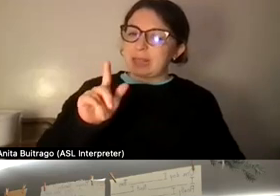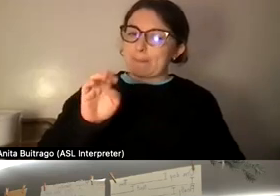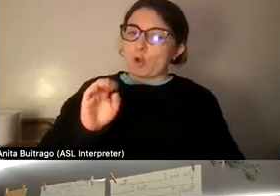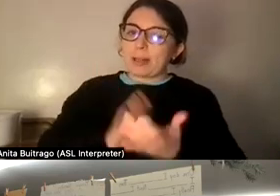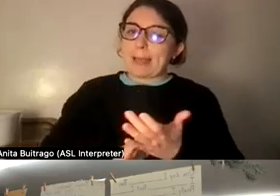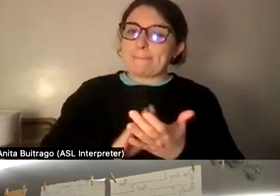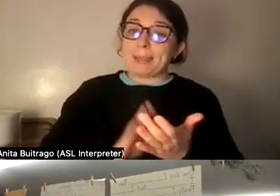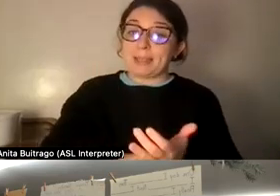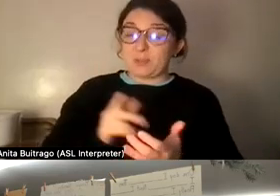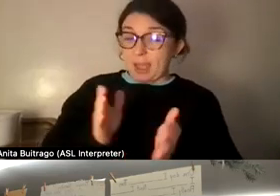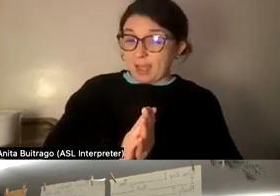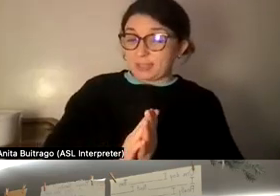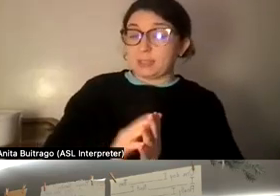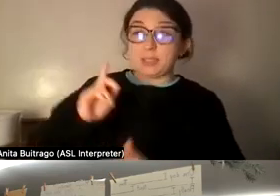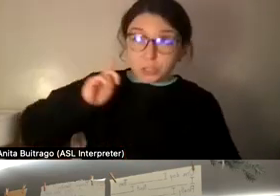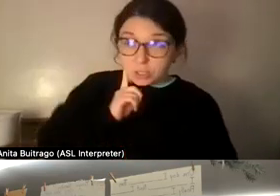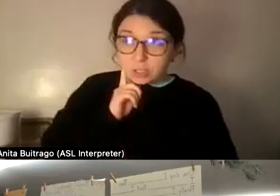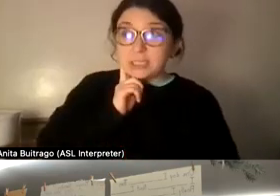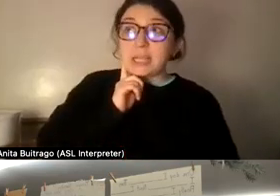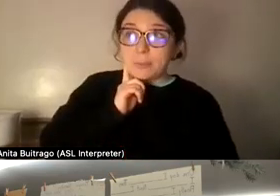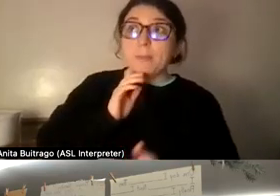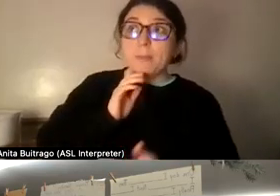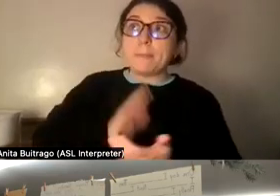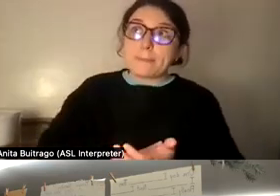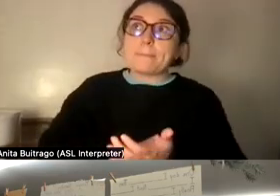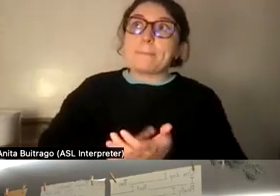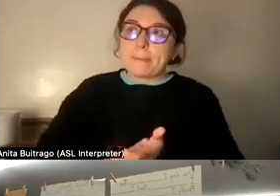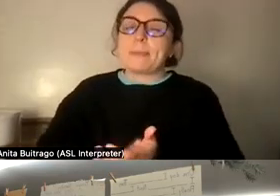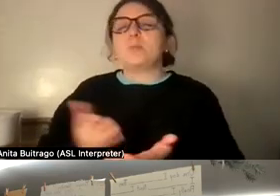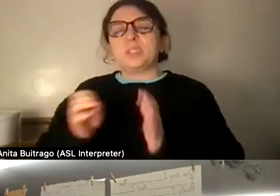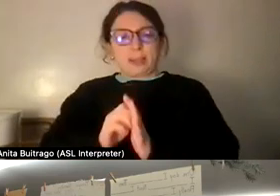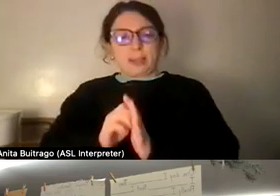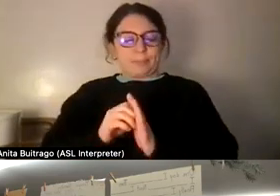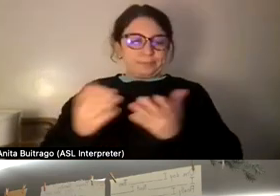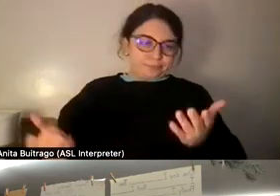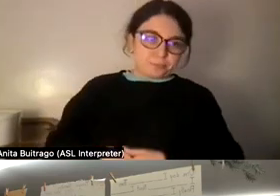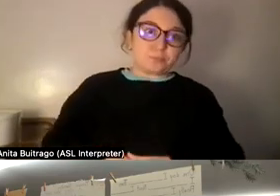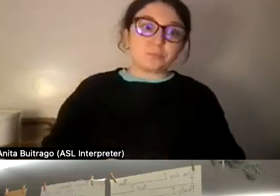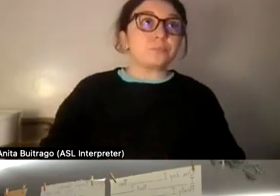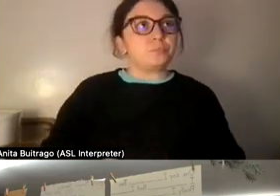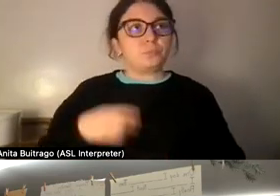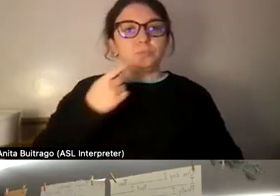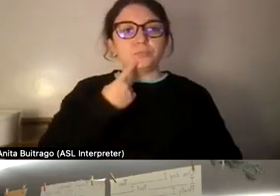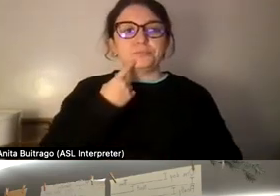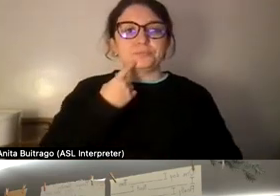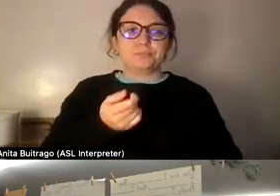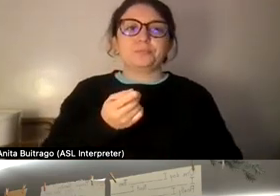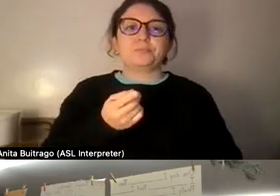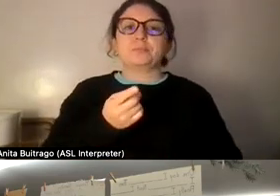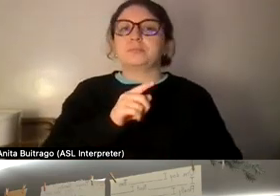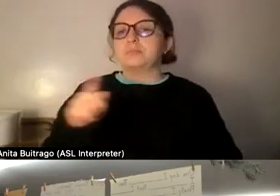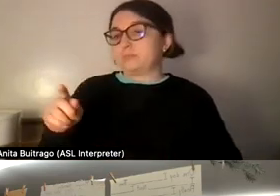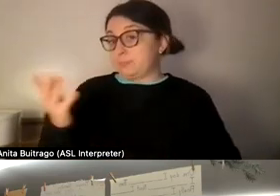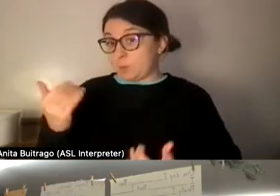and clap the syllables. So for example, if you would say, let's play a word game. Thinking of the word